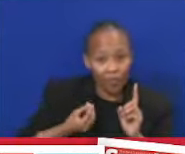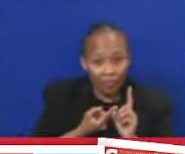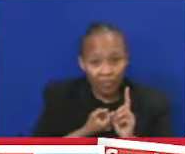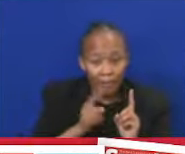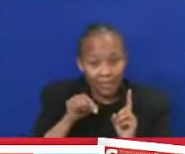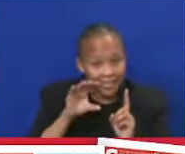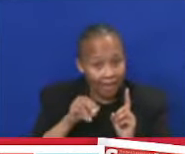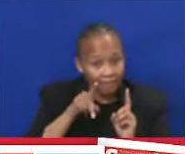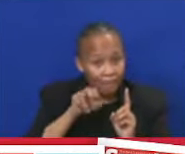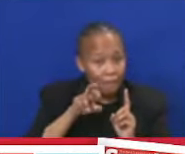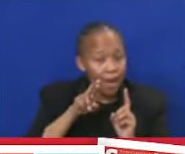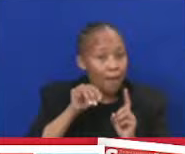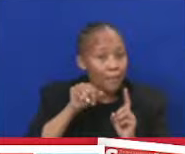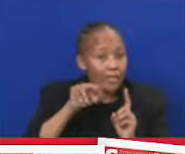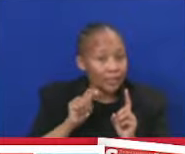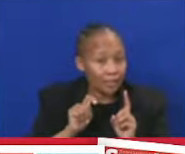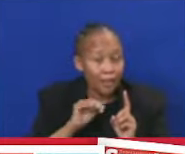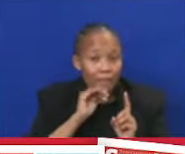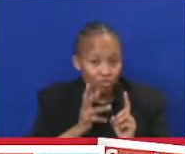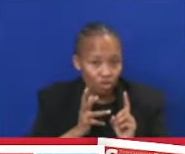That's correct, Commissioners.